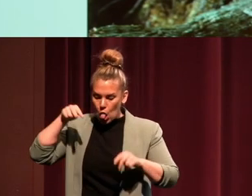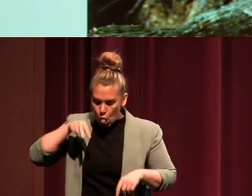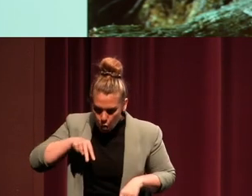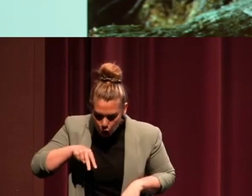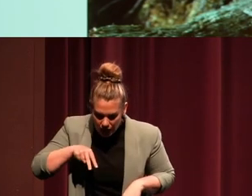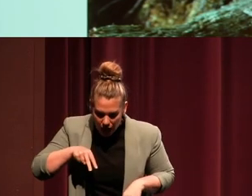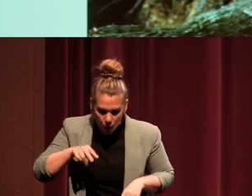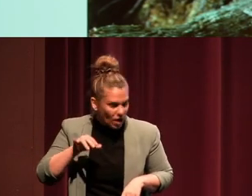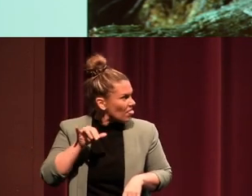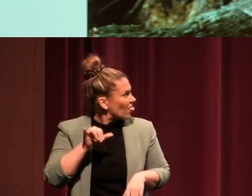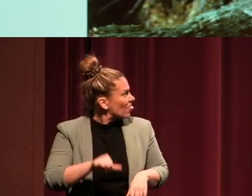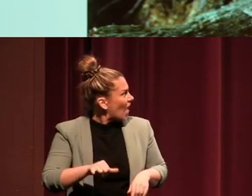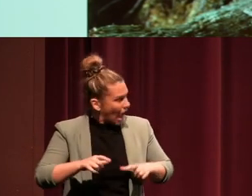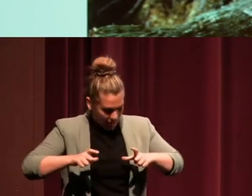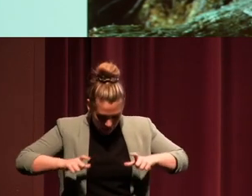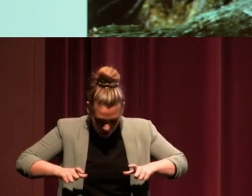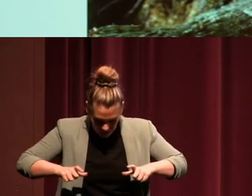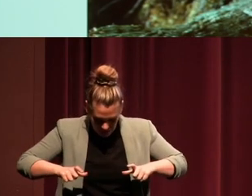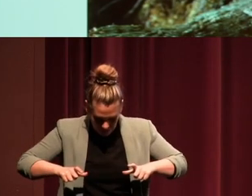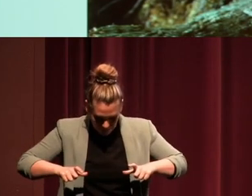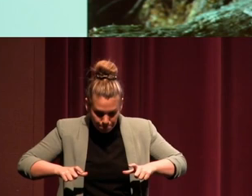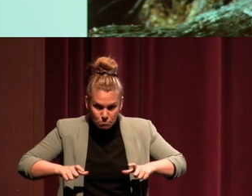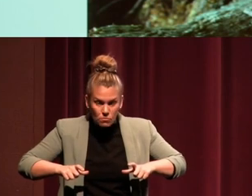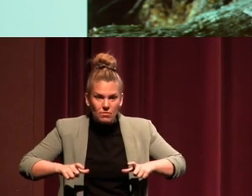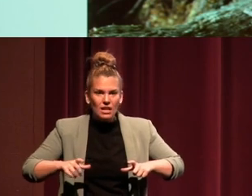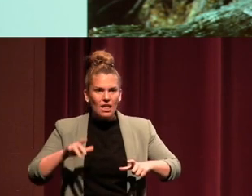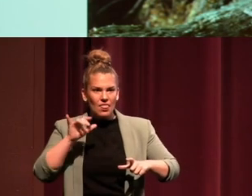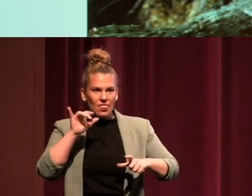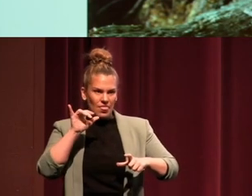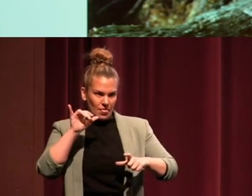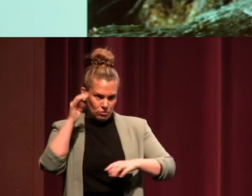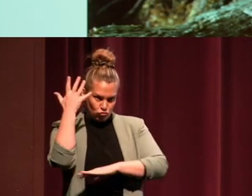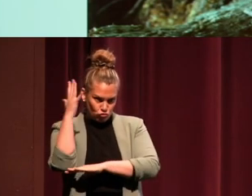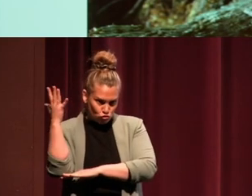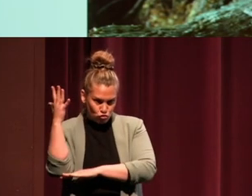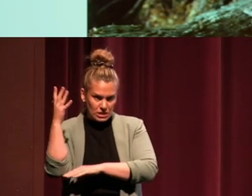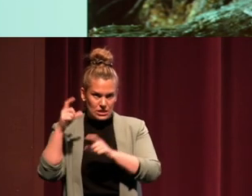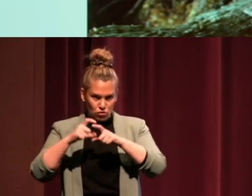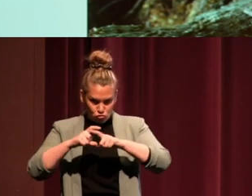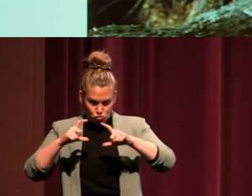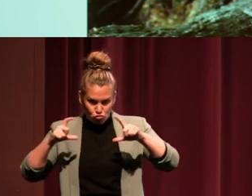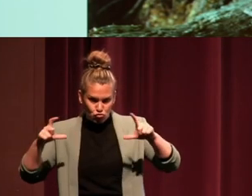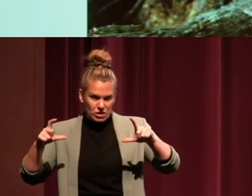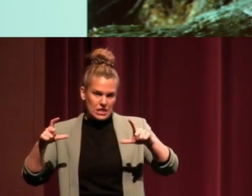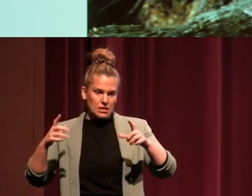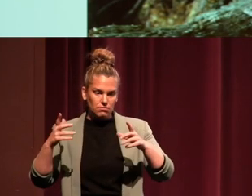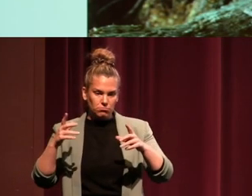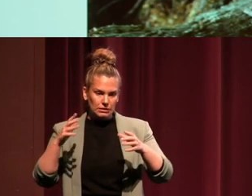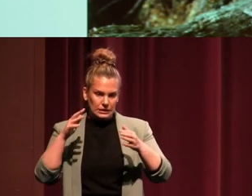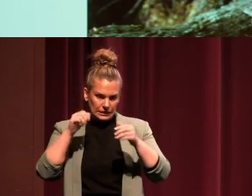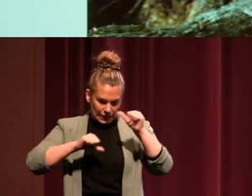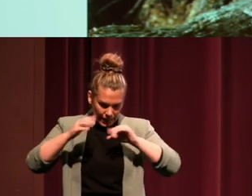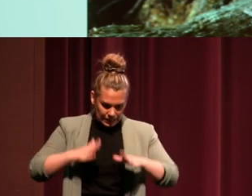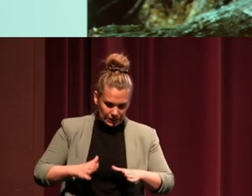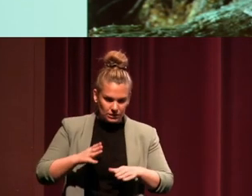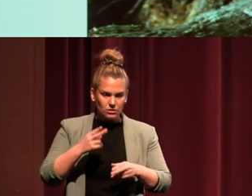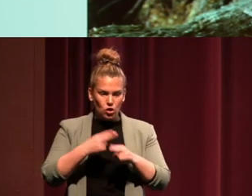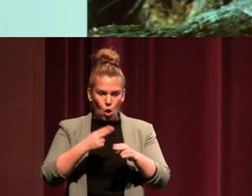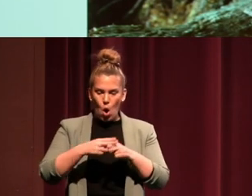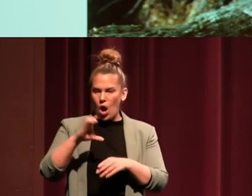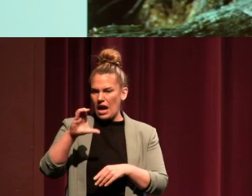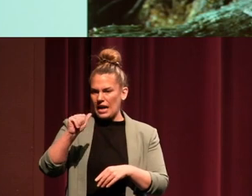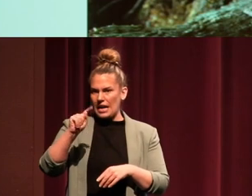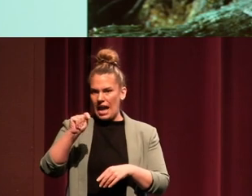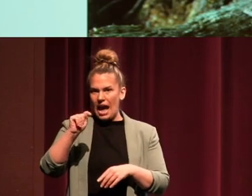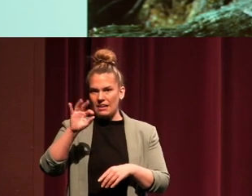into that cavity, which tree ring scientists call and loggers call a cat face. They're relatively common